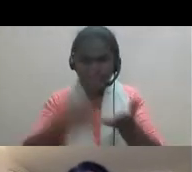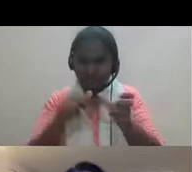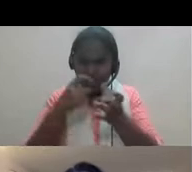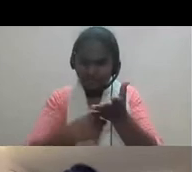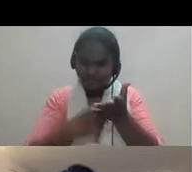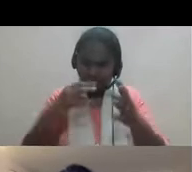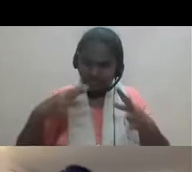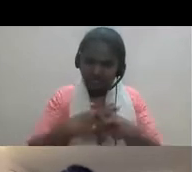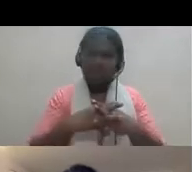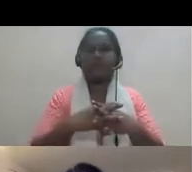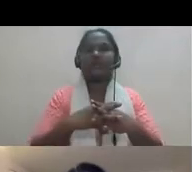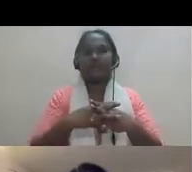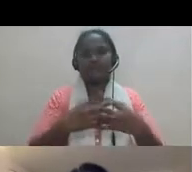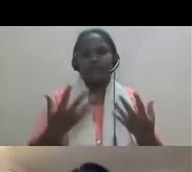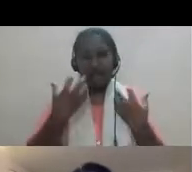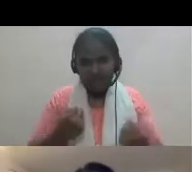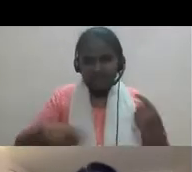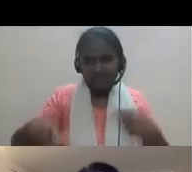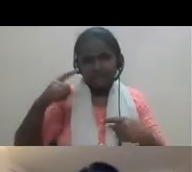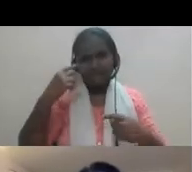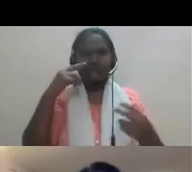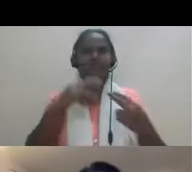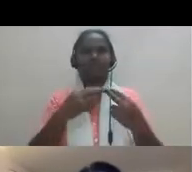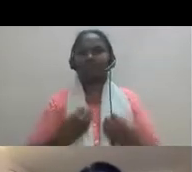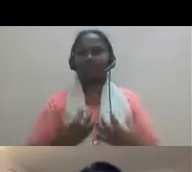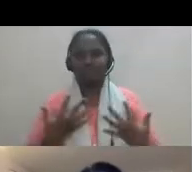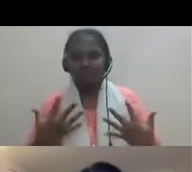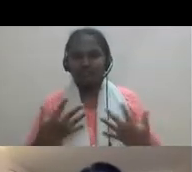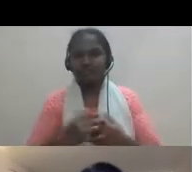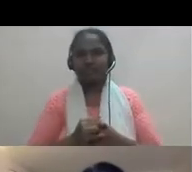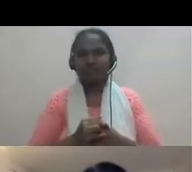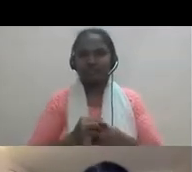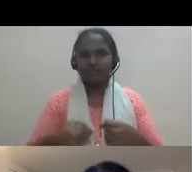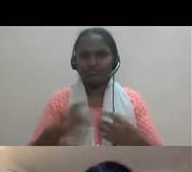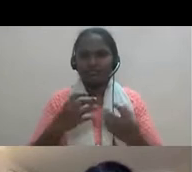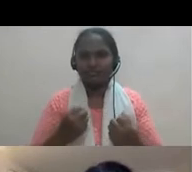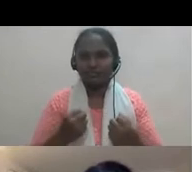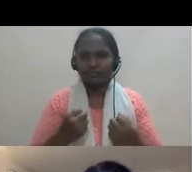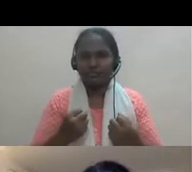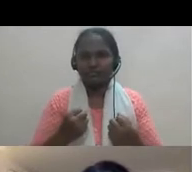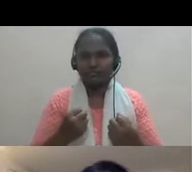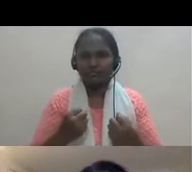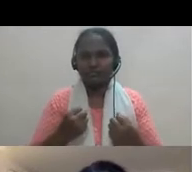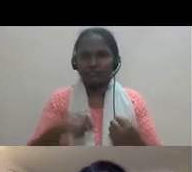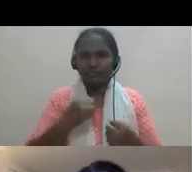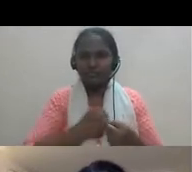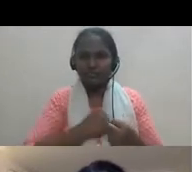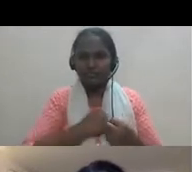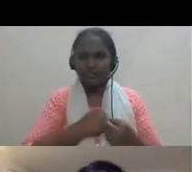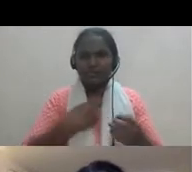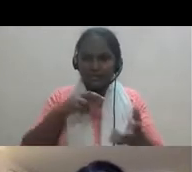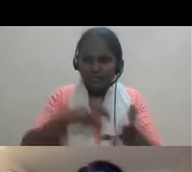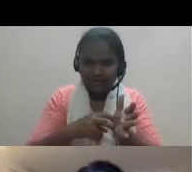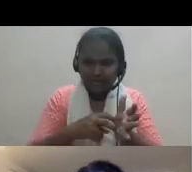of all the artists that we admire. Mm-hmm. And there was a connect with our own artistic